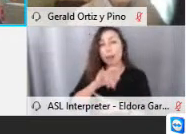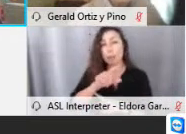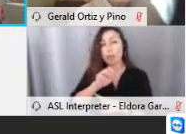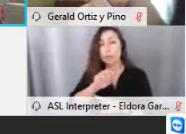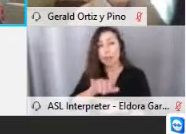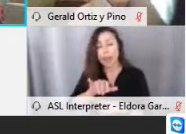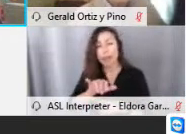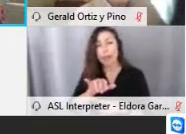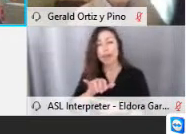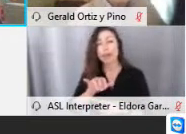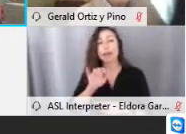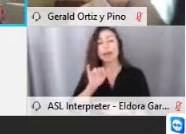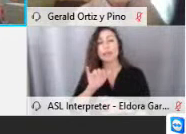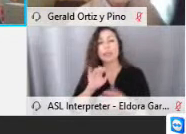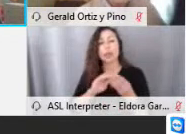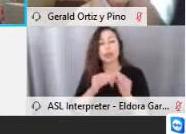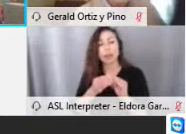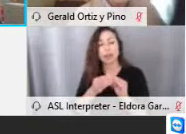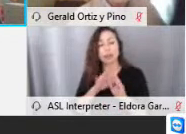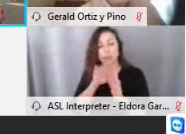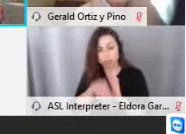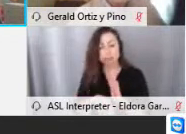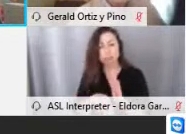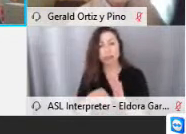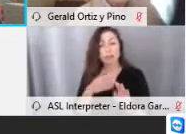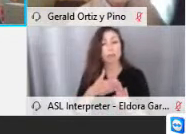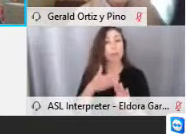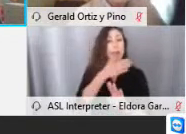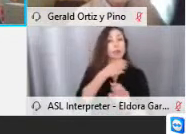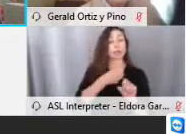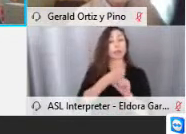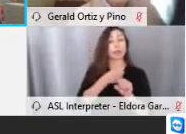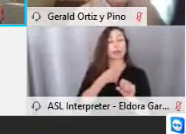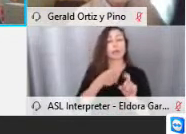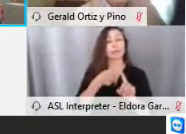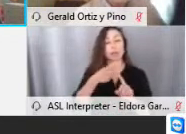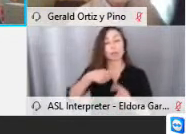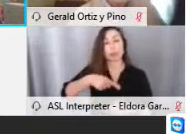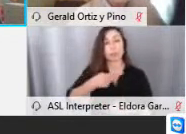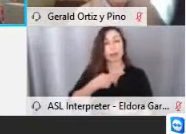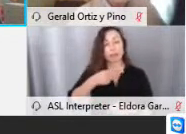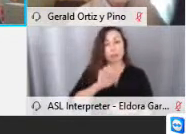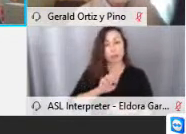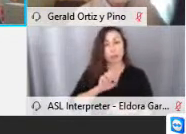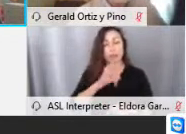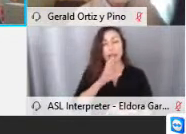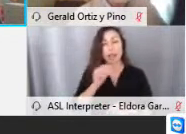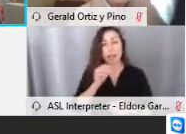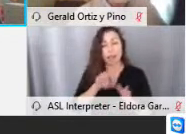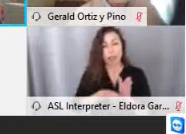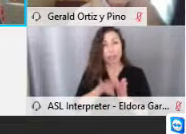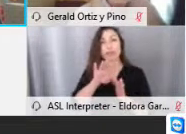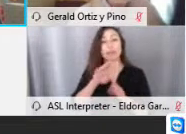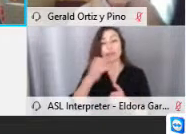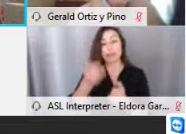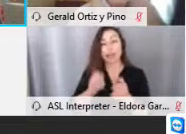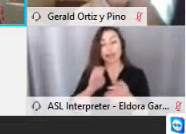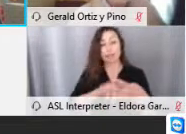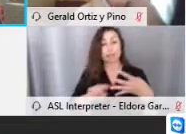May encounter volume dropped far below the prior year from the public health emergency. But the resurgence by the end of